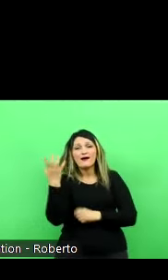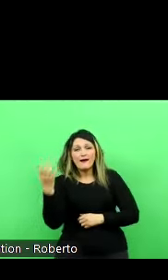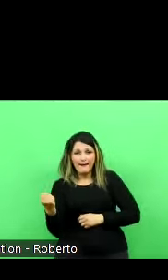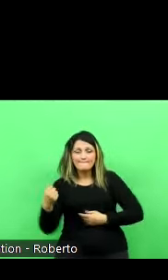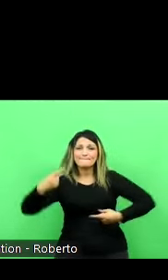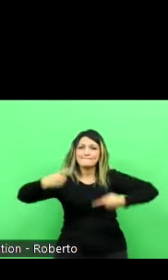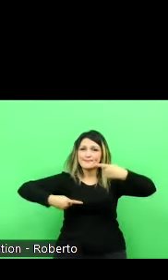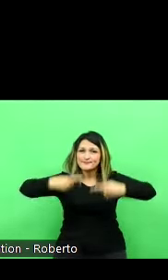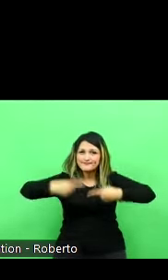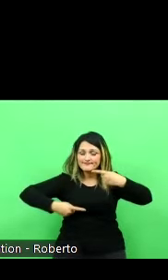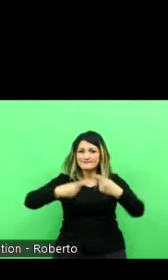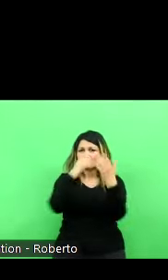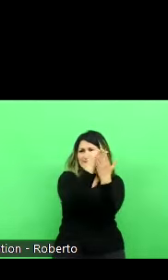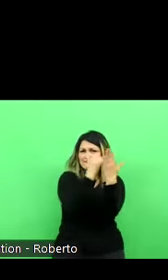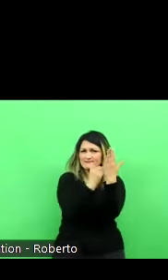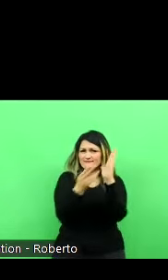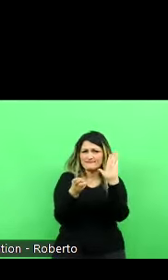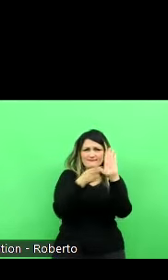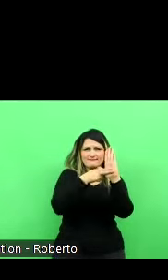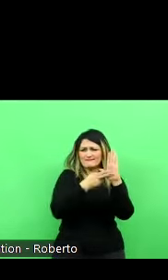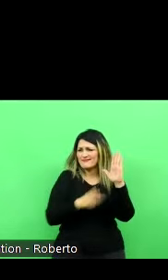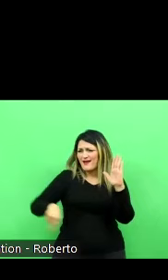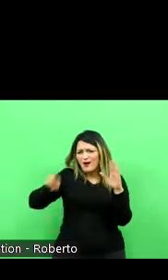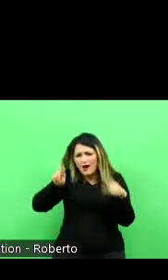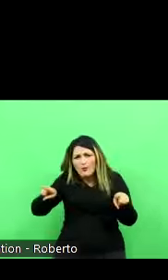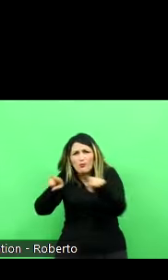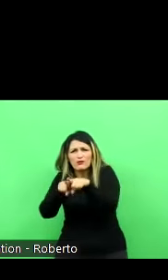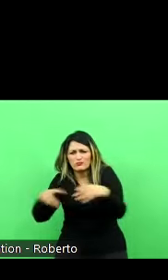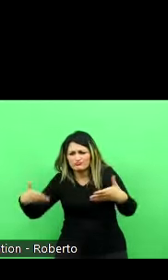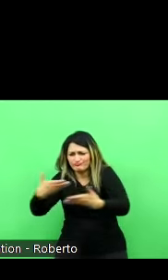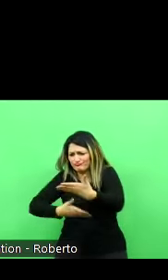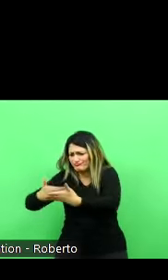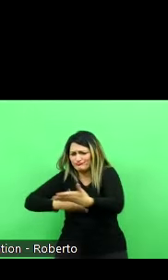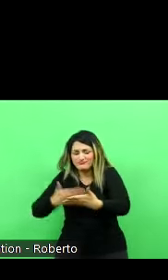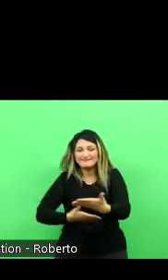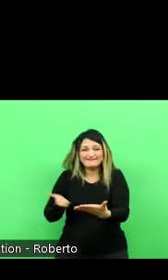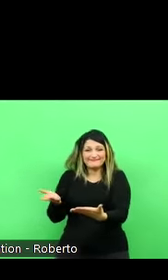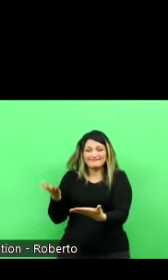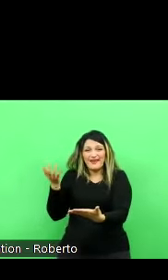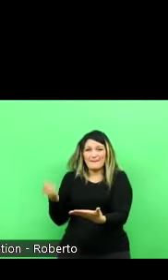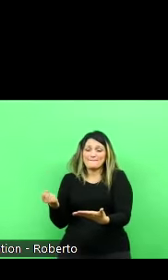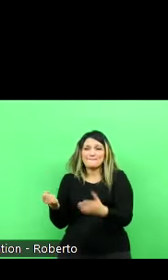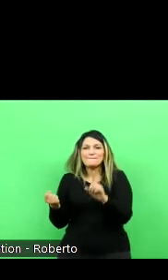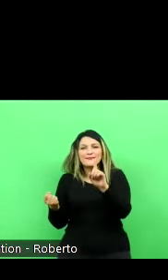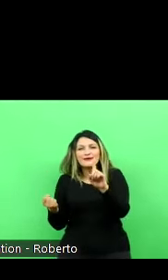in political terms are not always immediate. And the political authorities or leaders